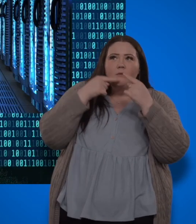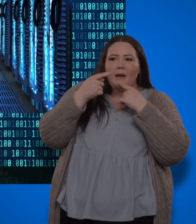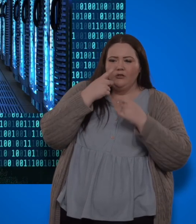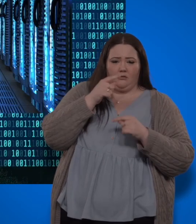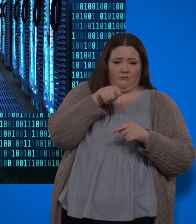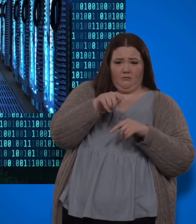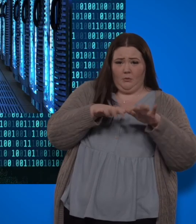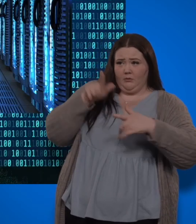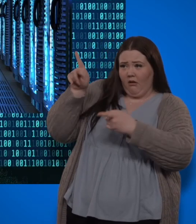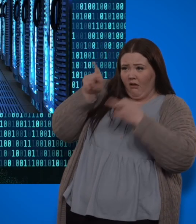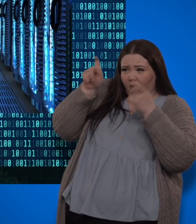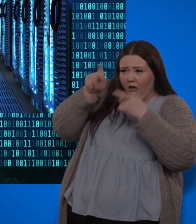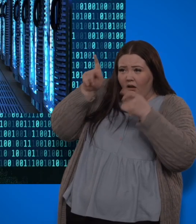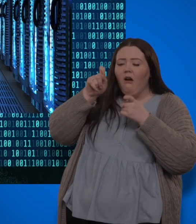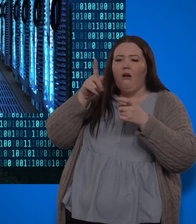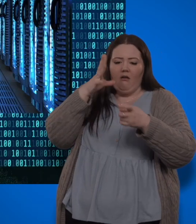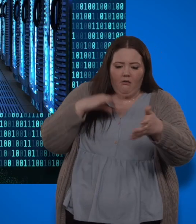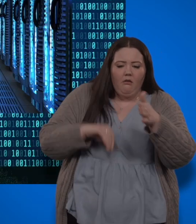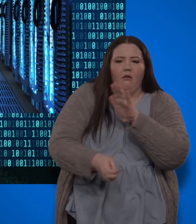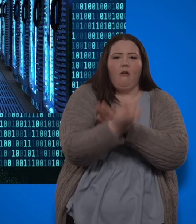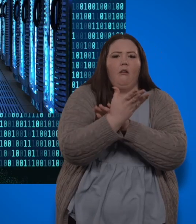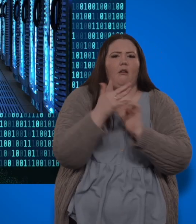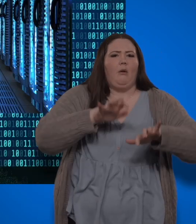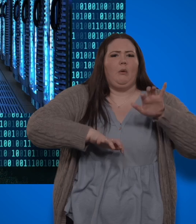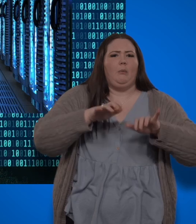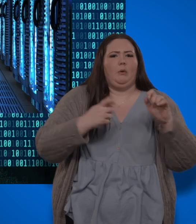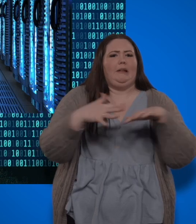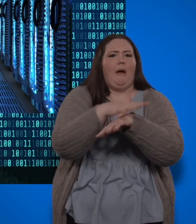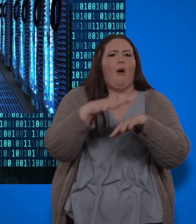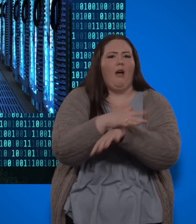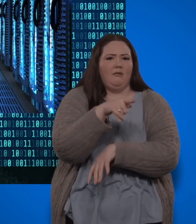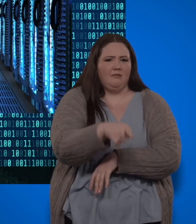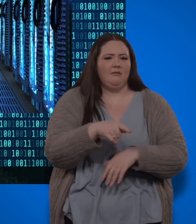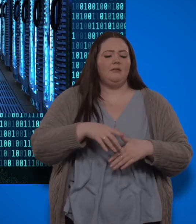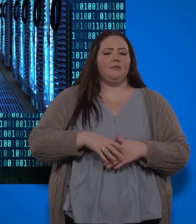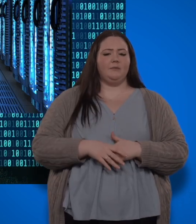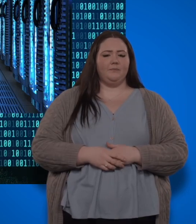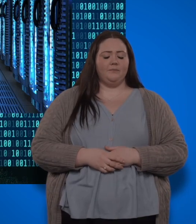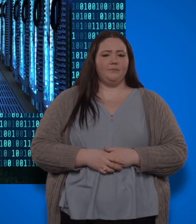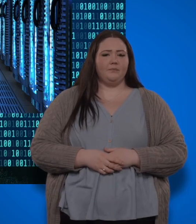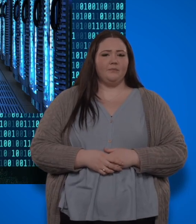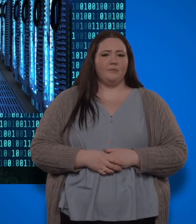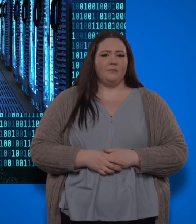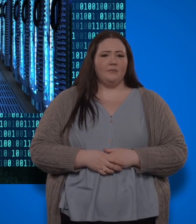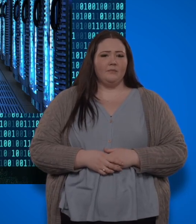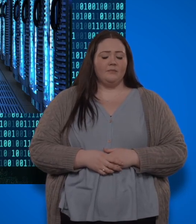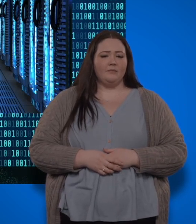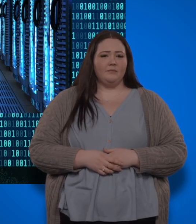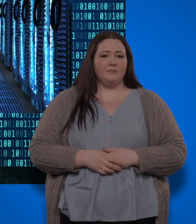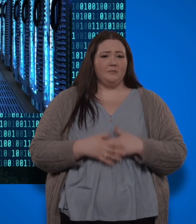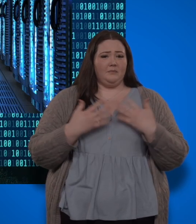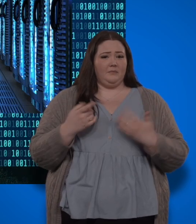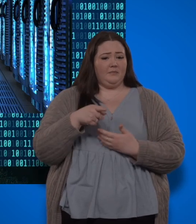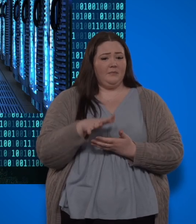so that the theory is it's possible to extract all the information that's stored in your brain,